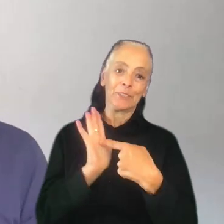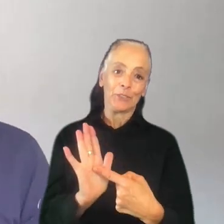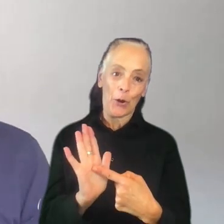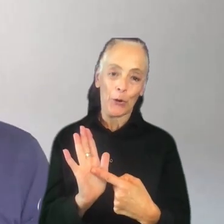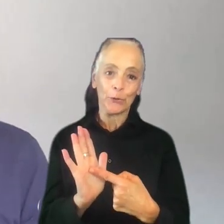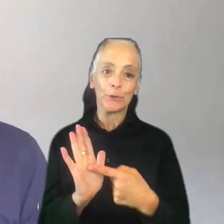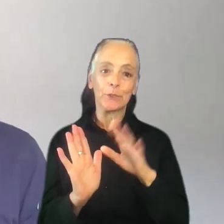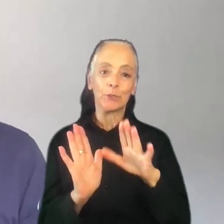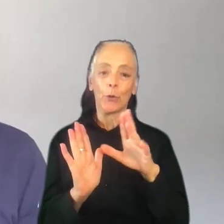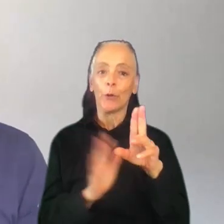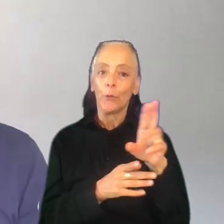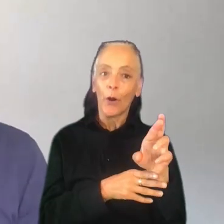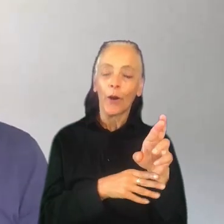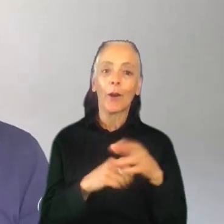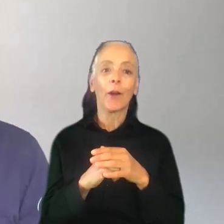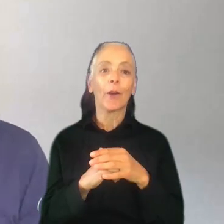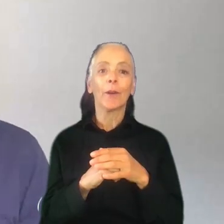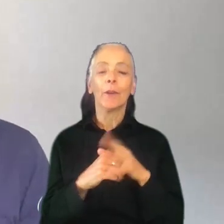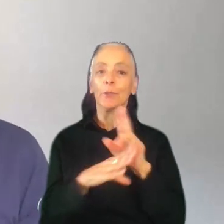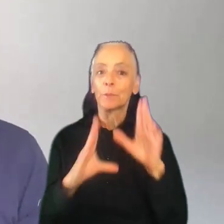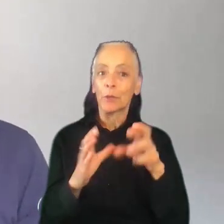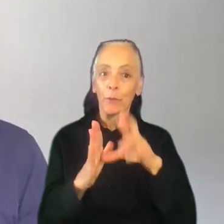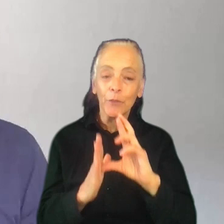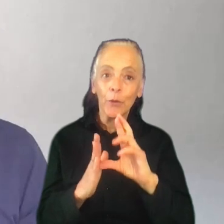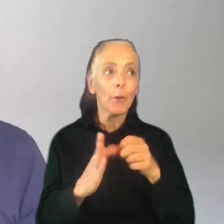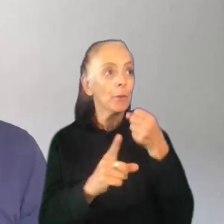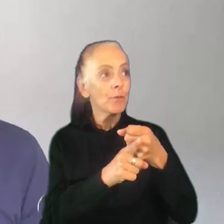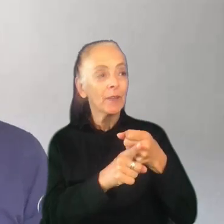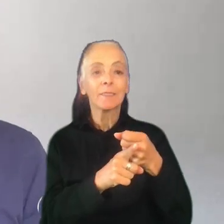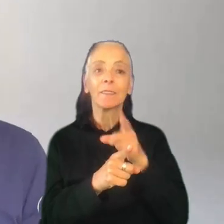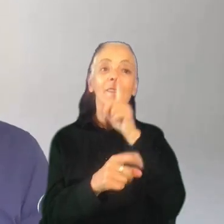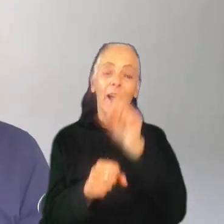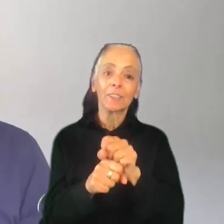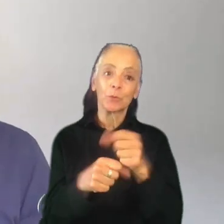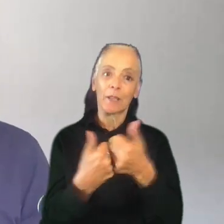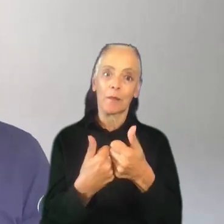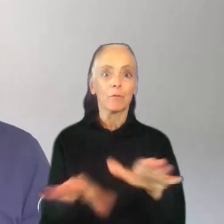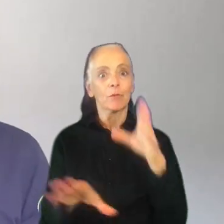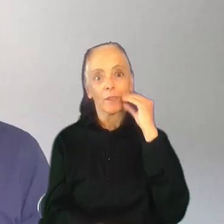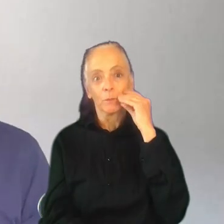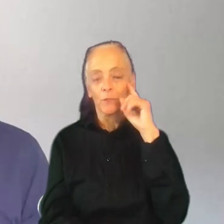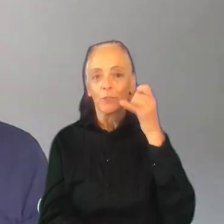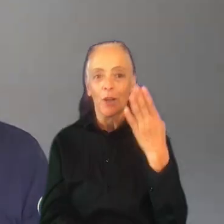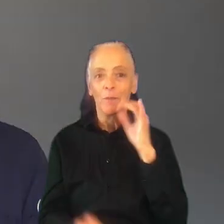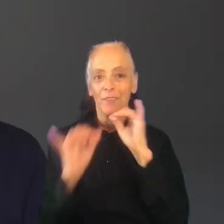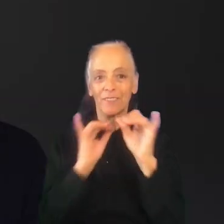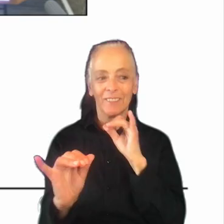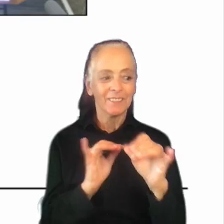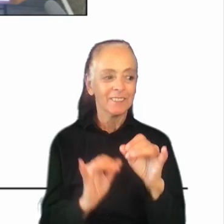on the game design decisions and the actual outcome of the final game which is great experience that you can use for job interviews